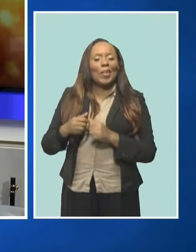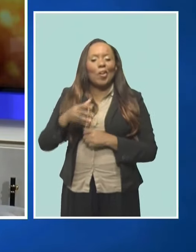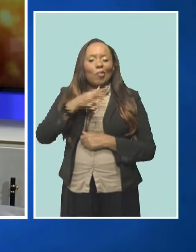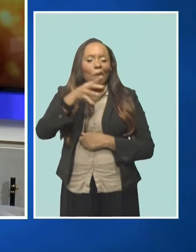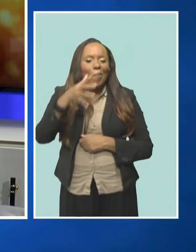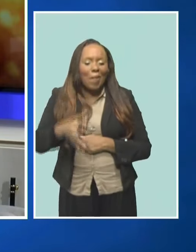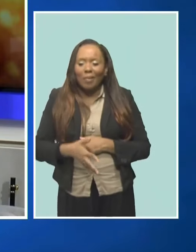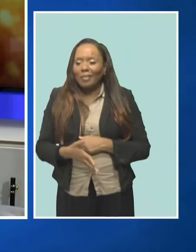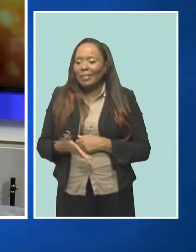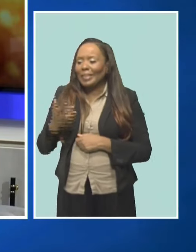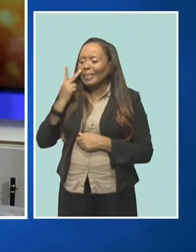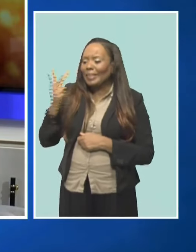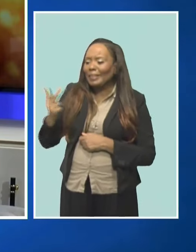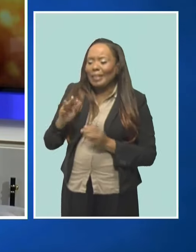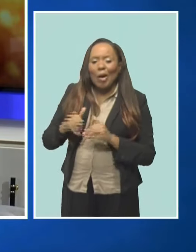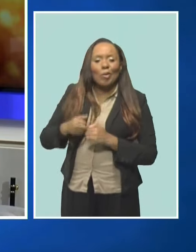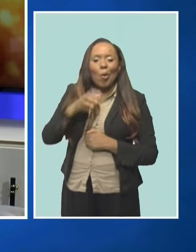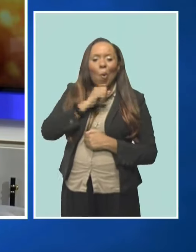countryside, and see what